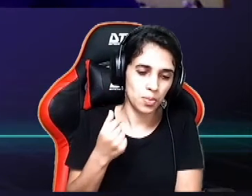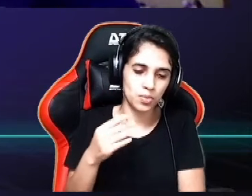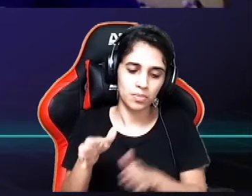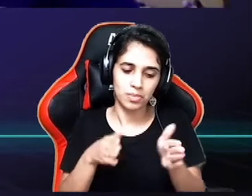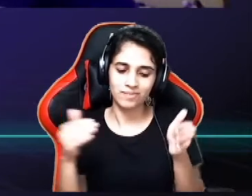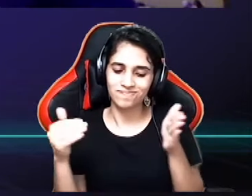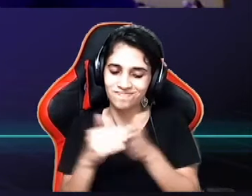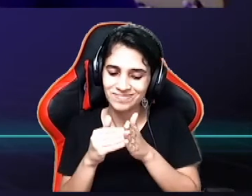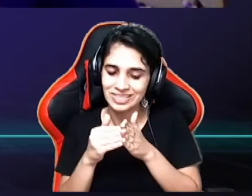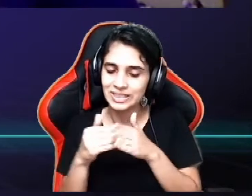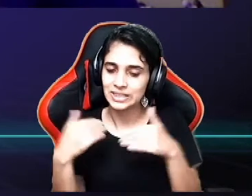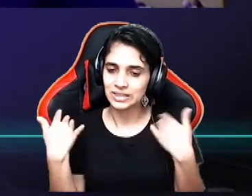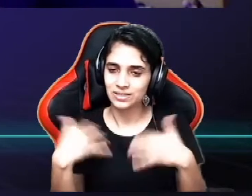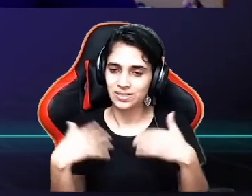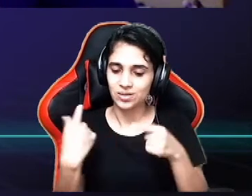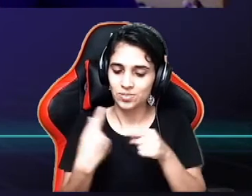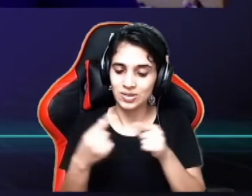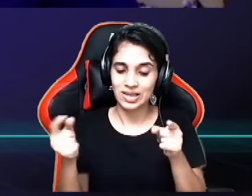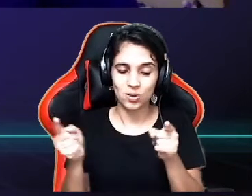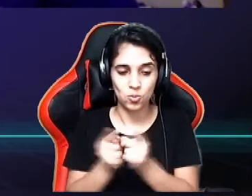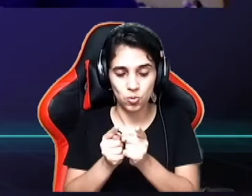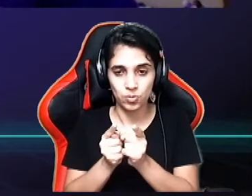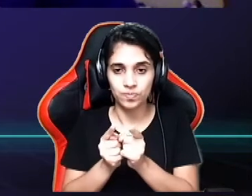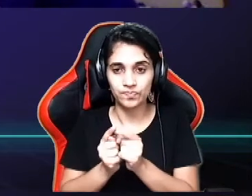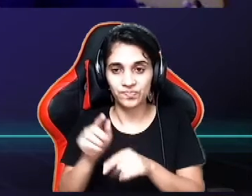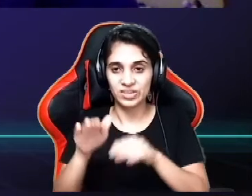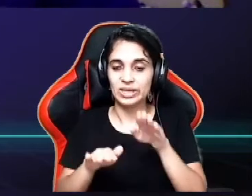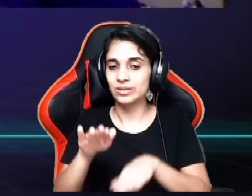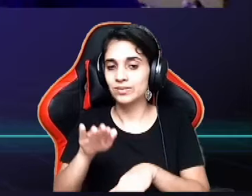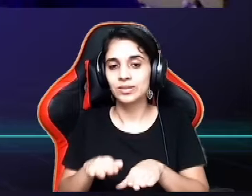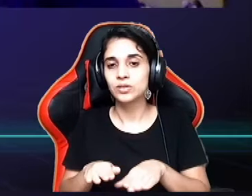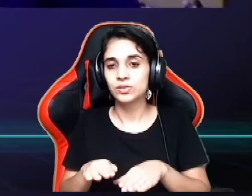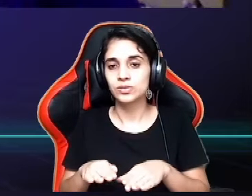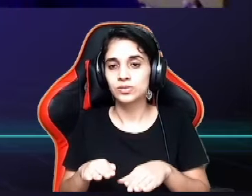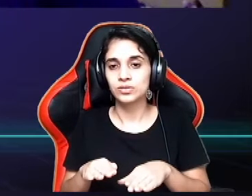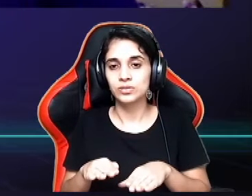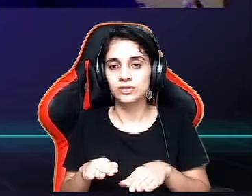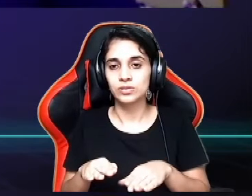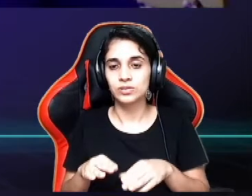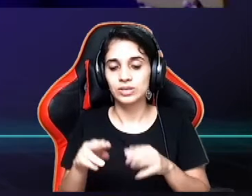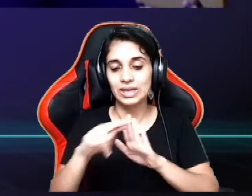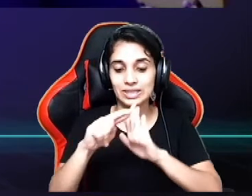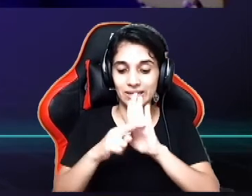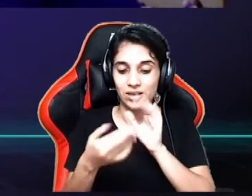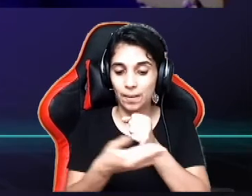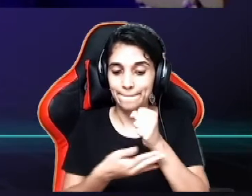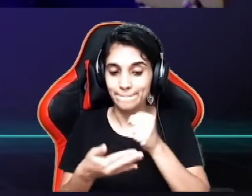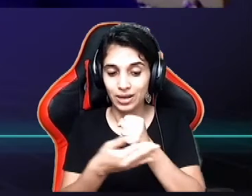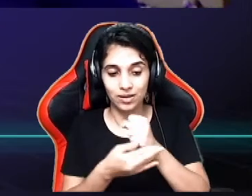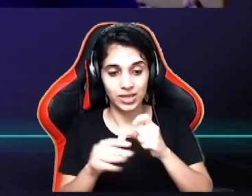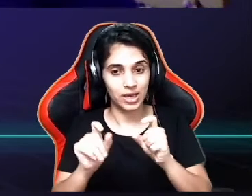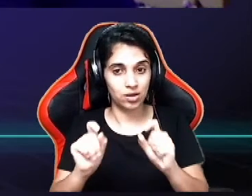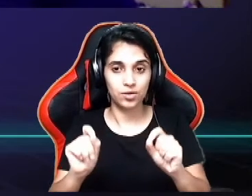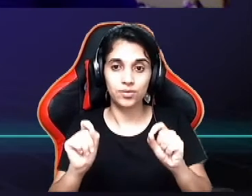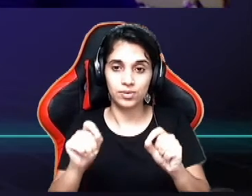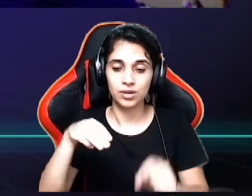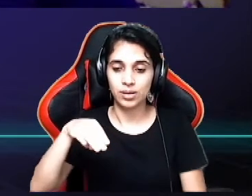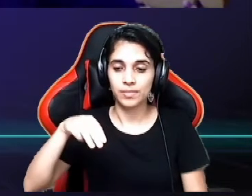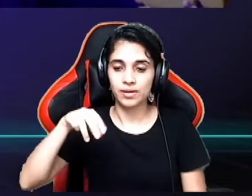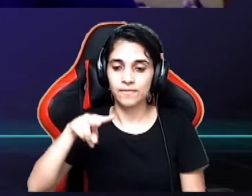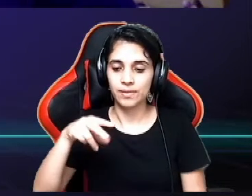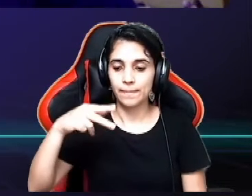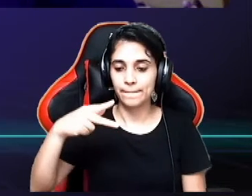it through. There's a deadline because it's a short budget, so maybe they don't work on the basic